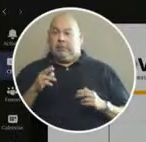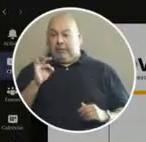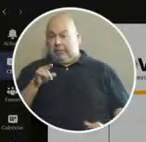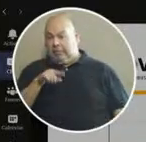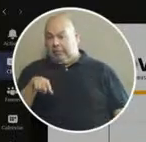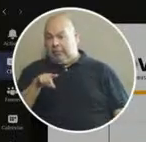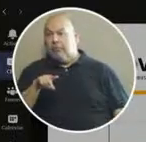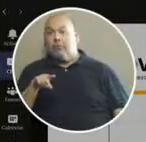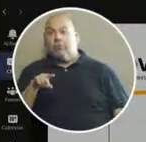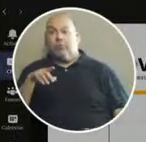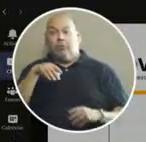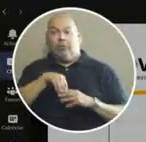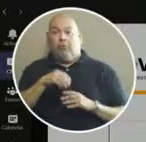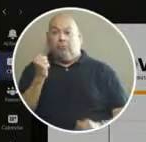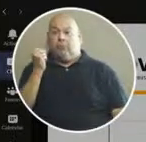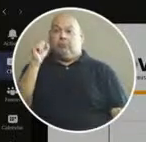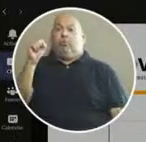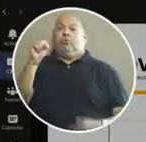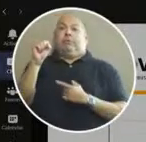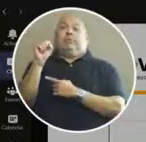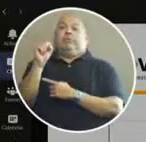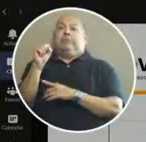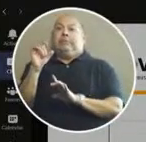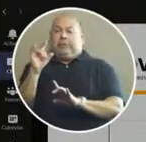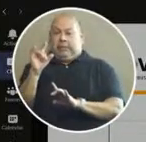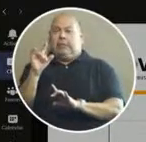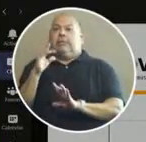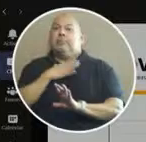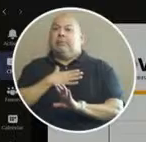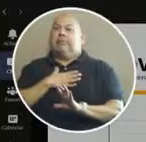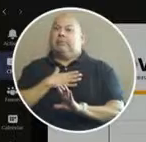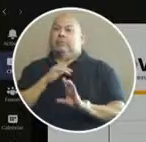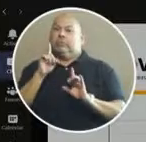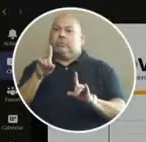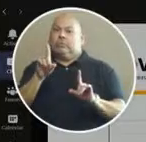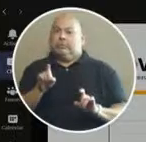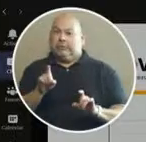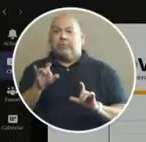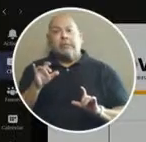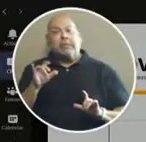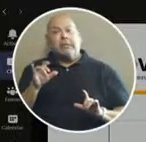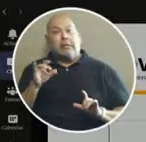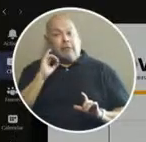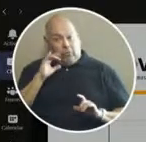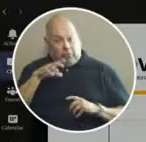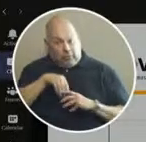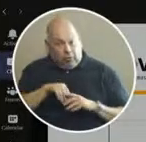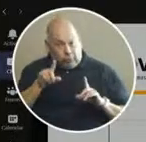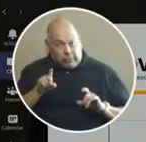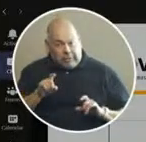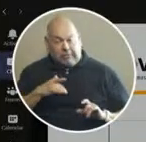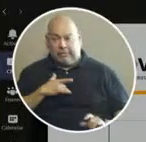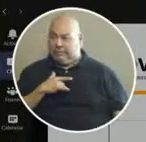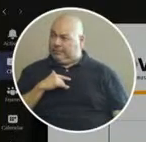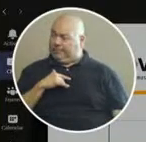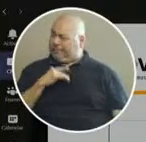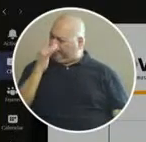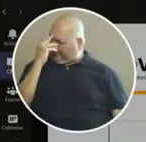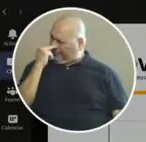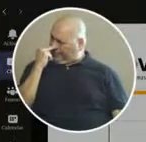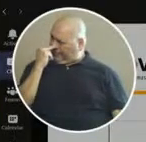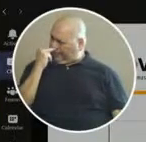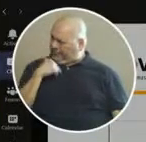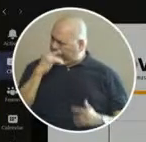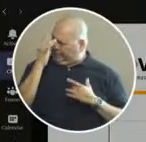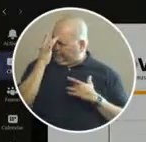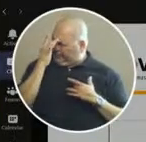anybody participated in the protest, please go get tested. If anybody that was in the protest started feeling symptoms, go get